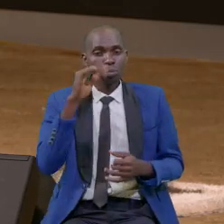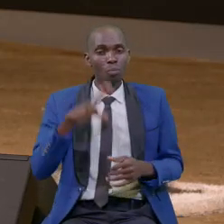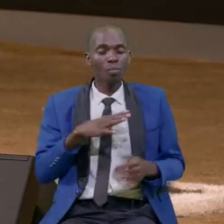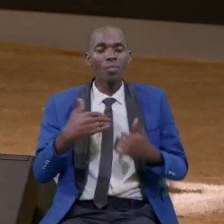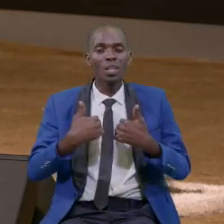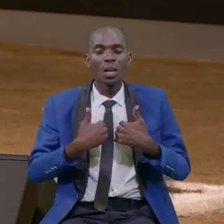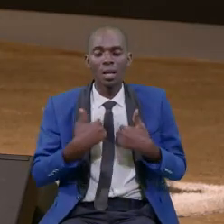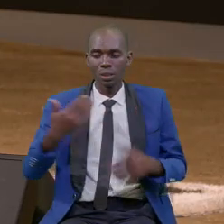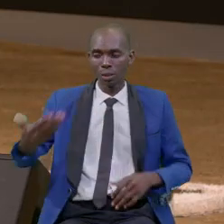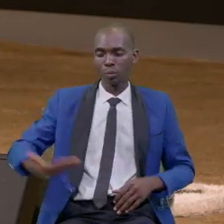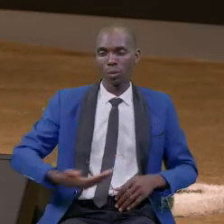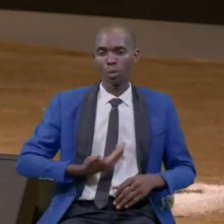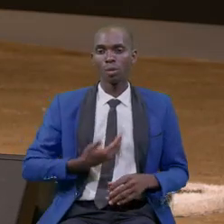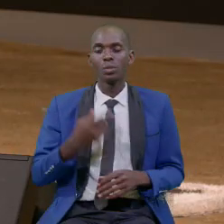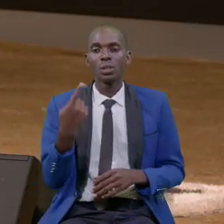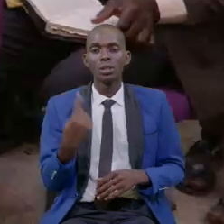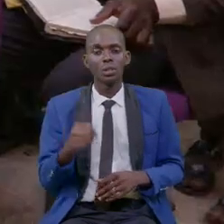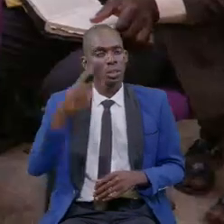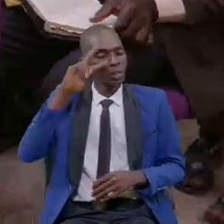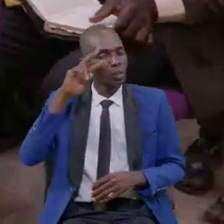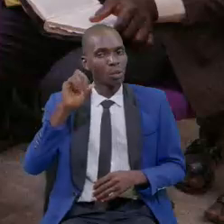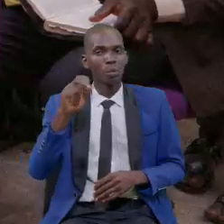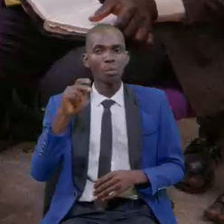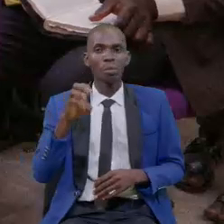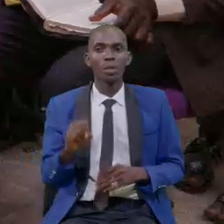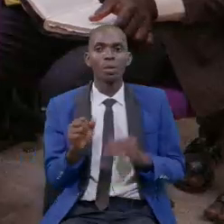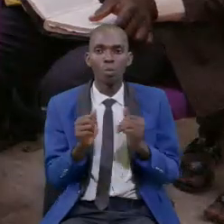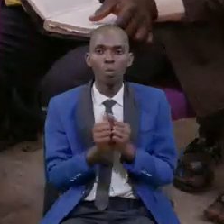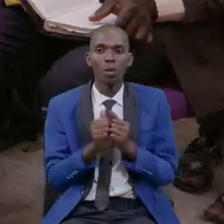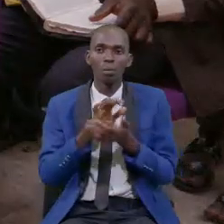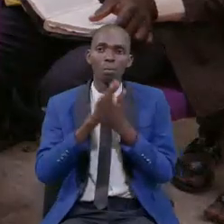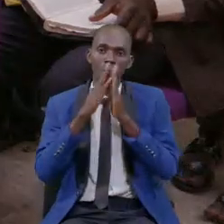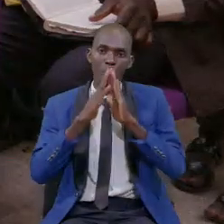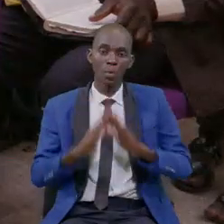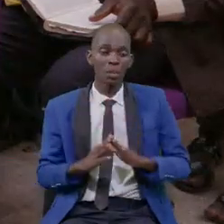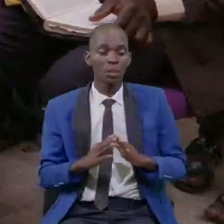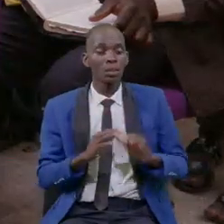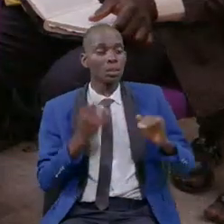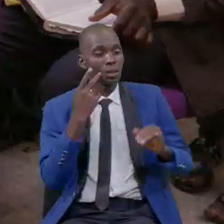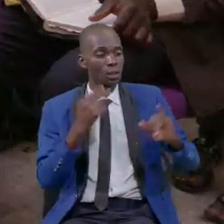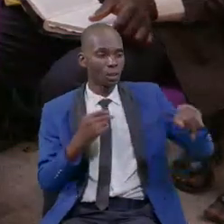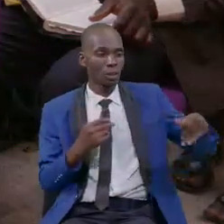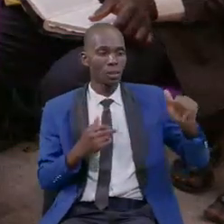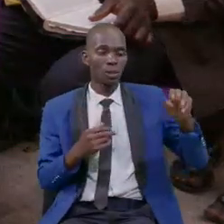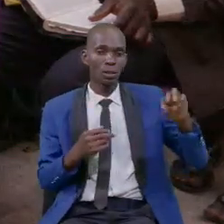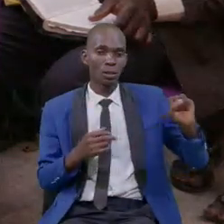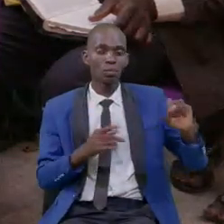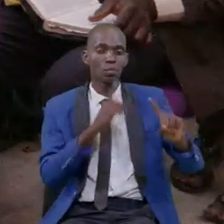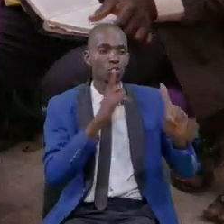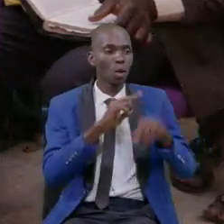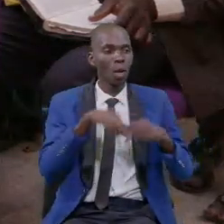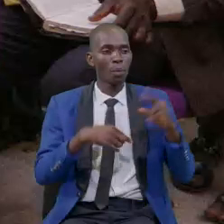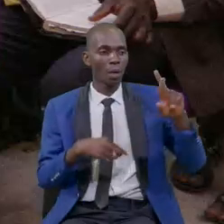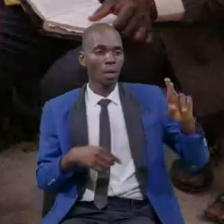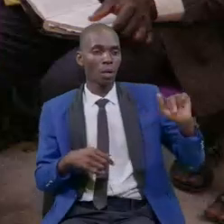the spies with peace. And so James spoke about Rahab, and Paul